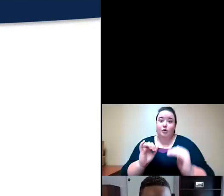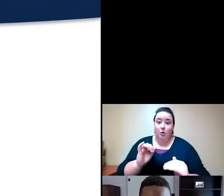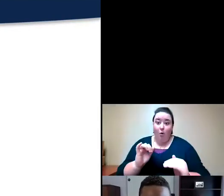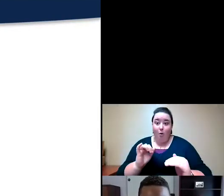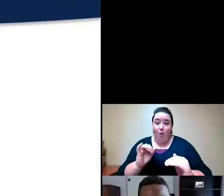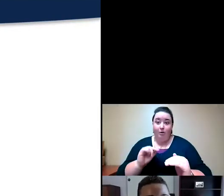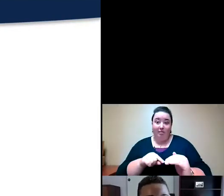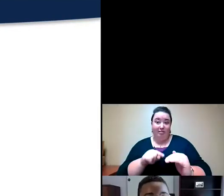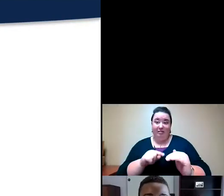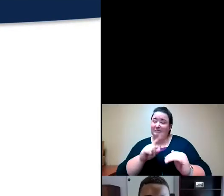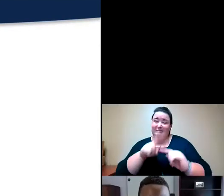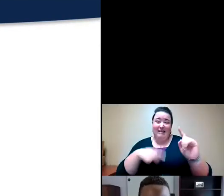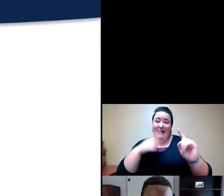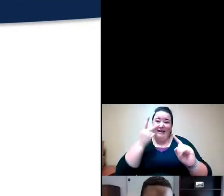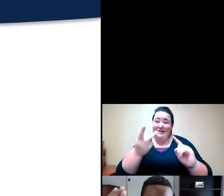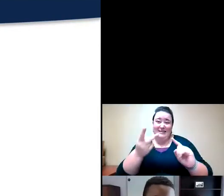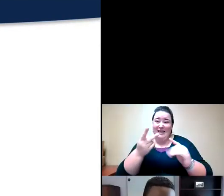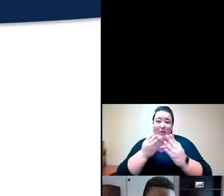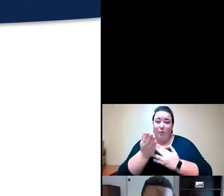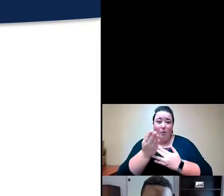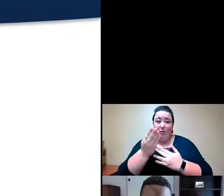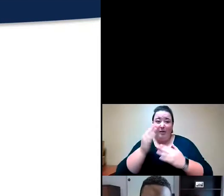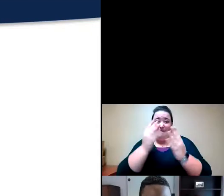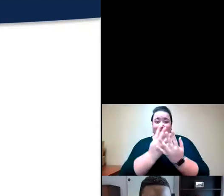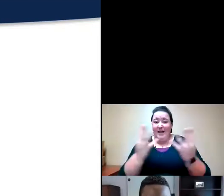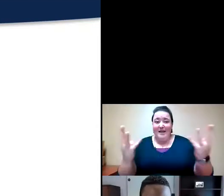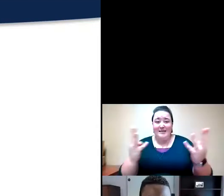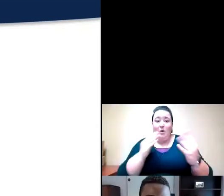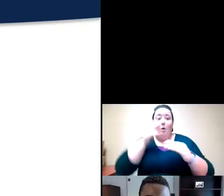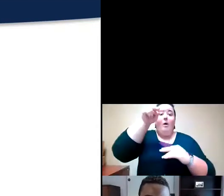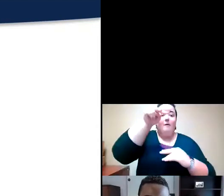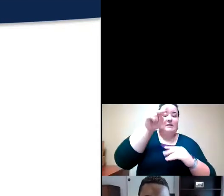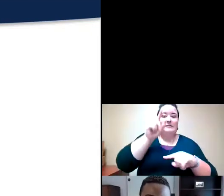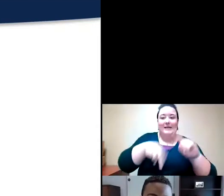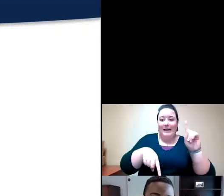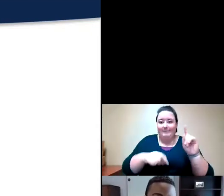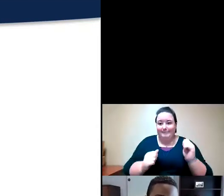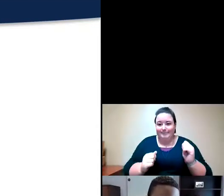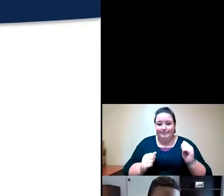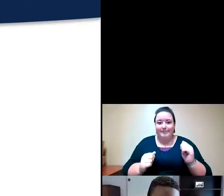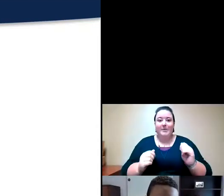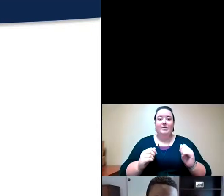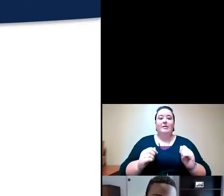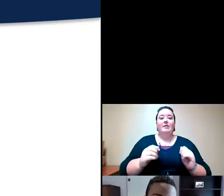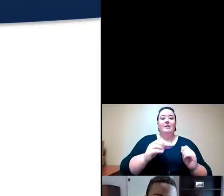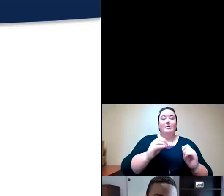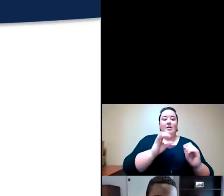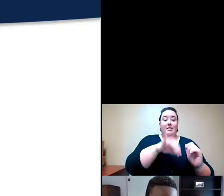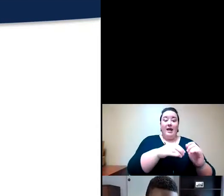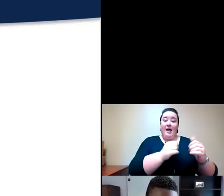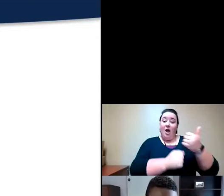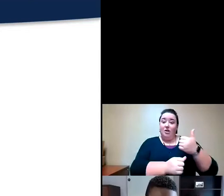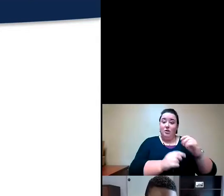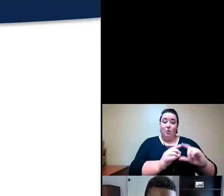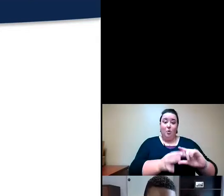shortest individual cannot see through the fence or over the fence because they can't see above it. Under that side, it says